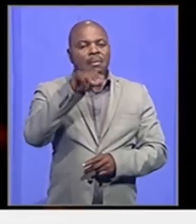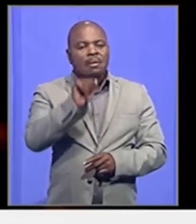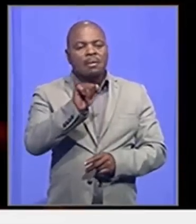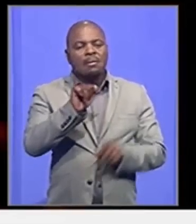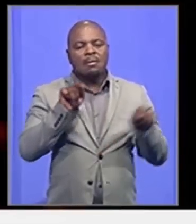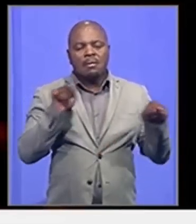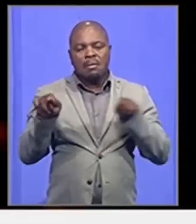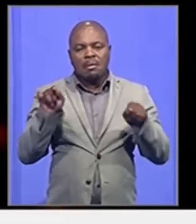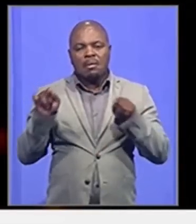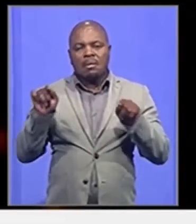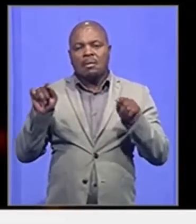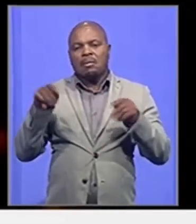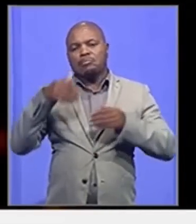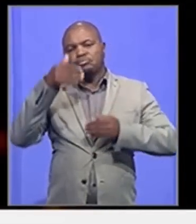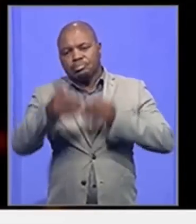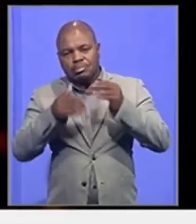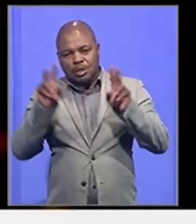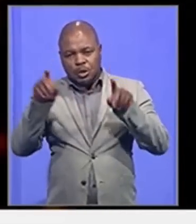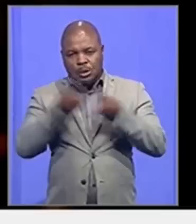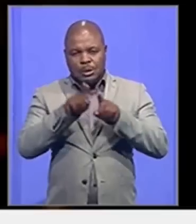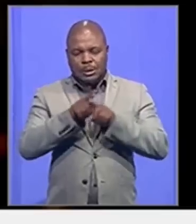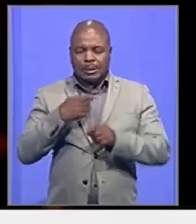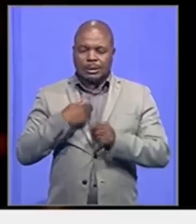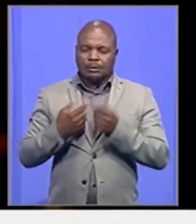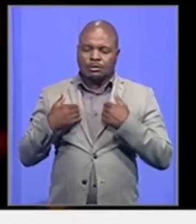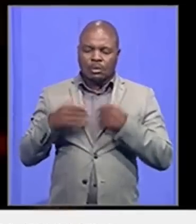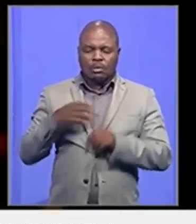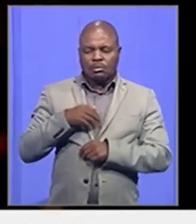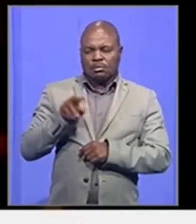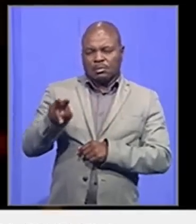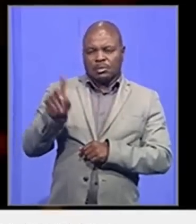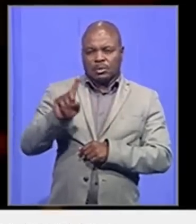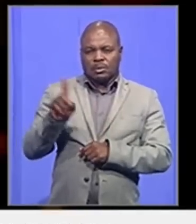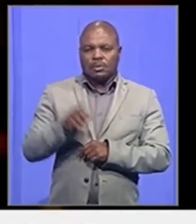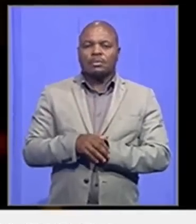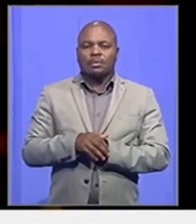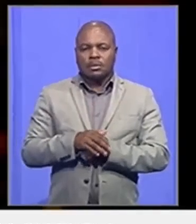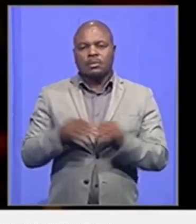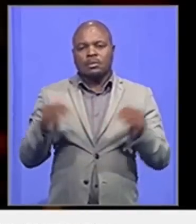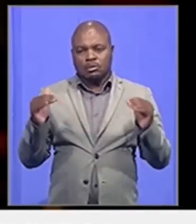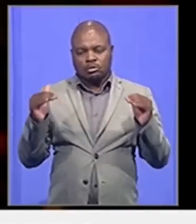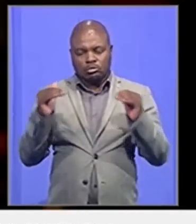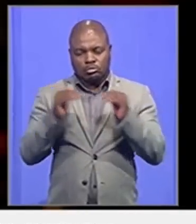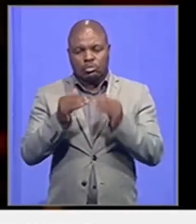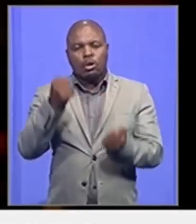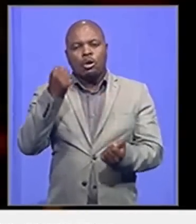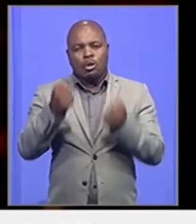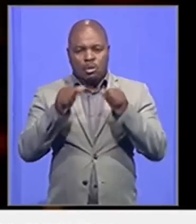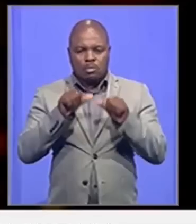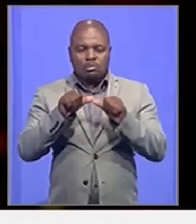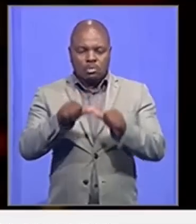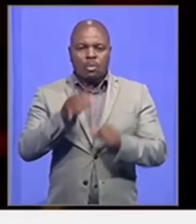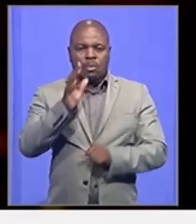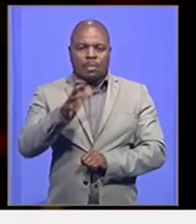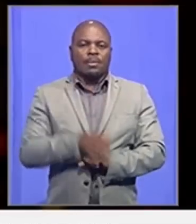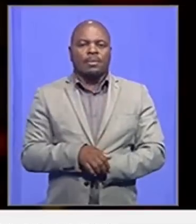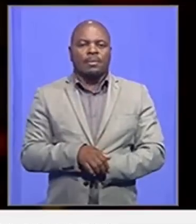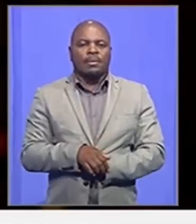matter, it's beginning to show that justice is prevailing, and going forward we